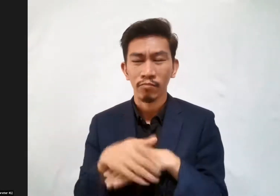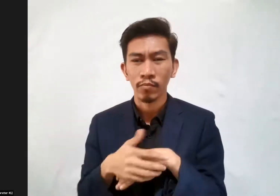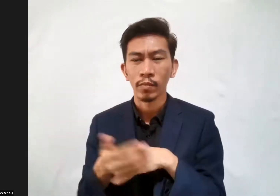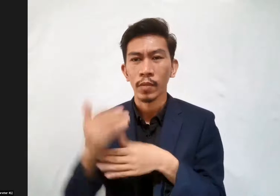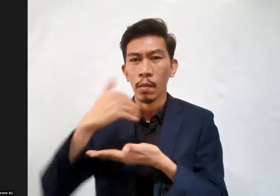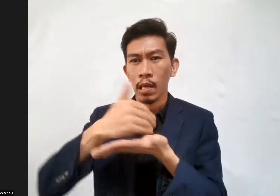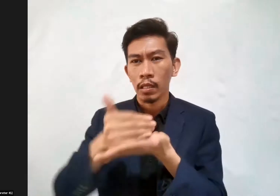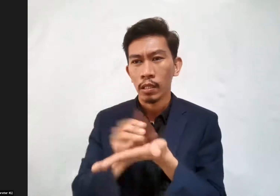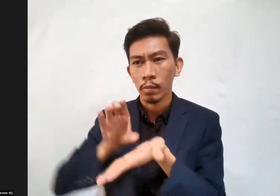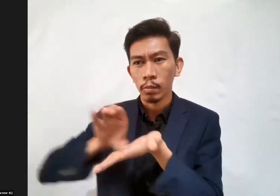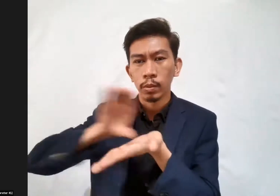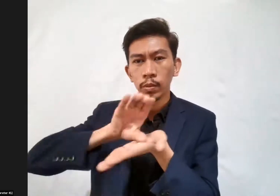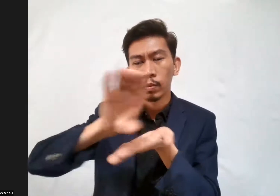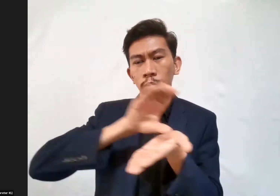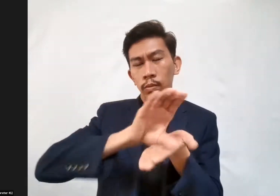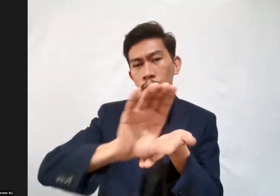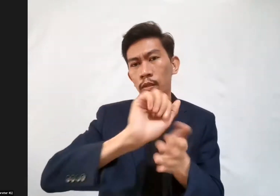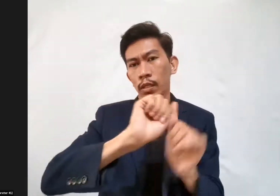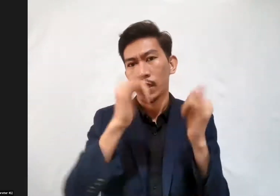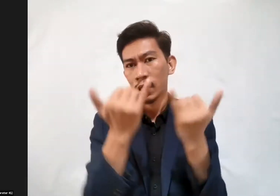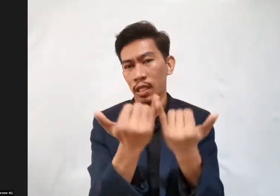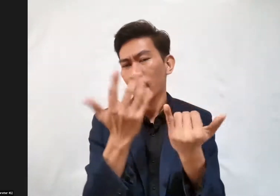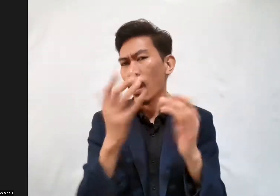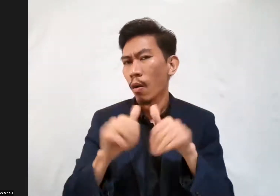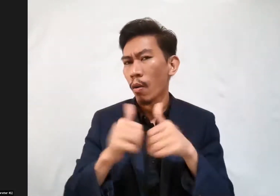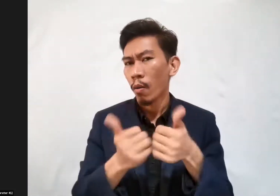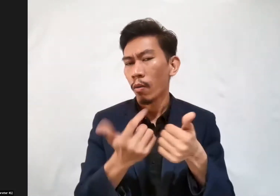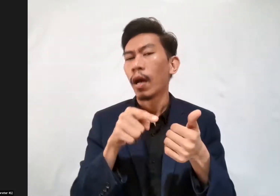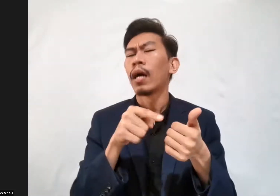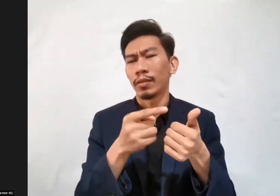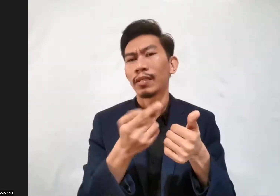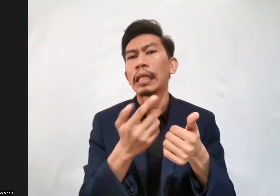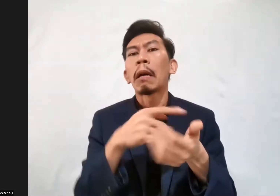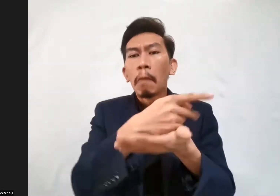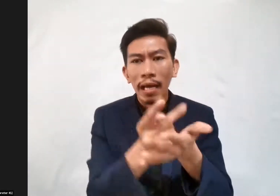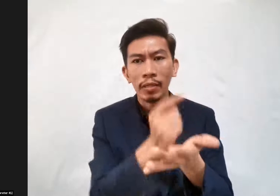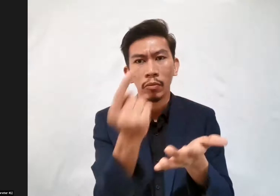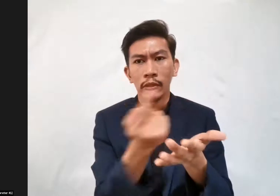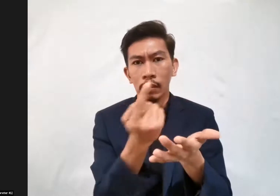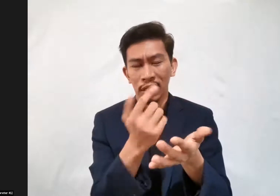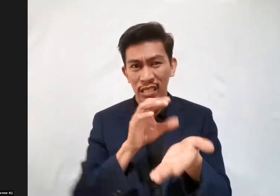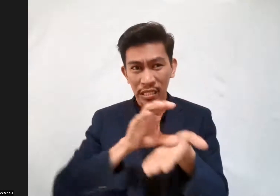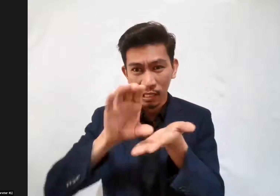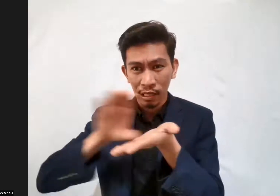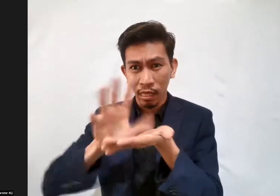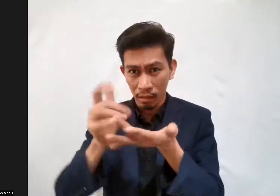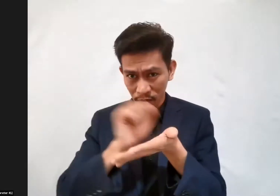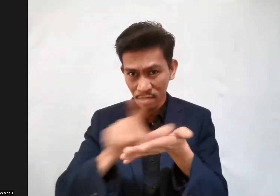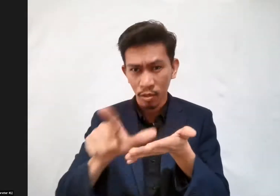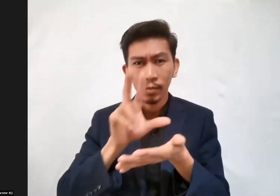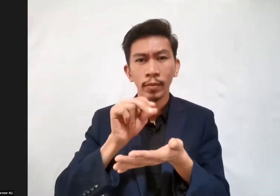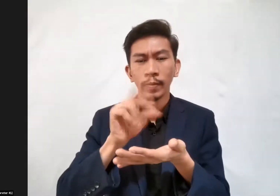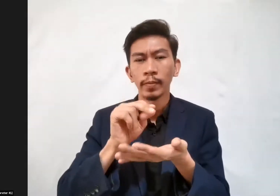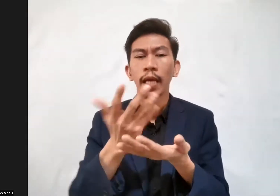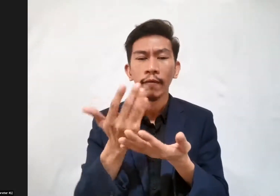and releasing budget to an agency is only part of the story. Historically, DOH